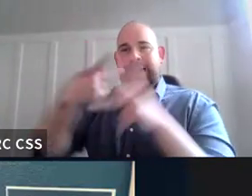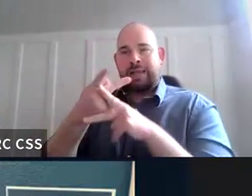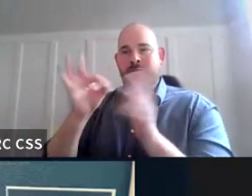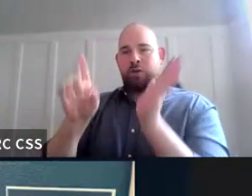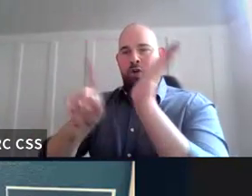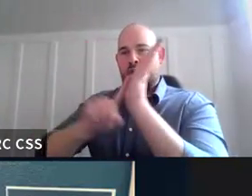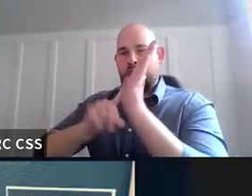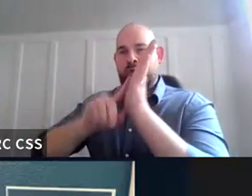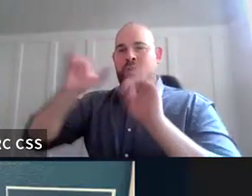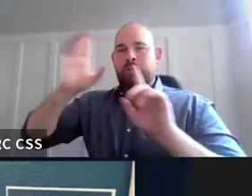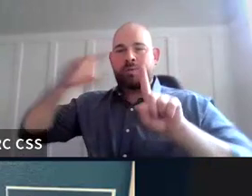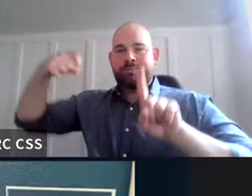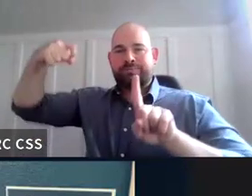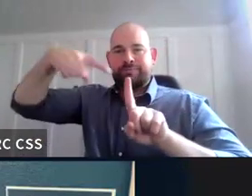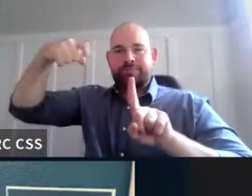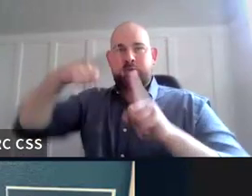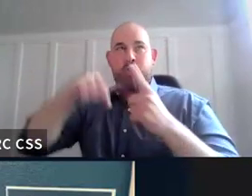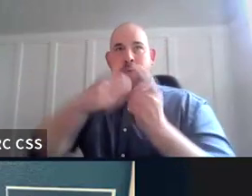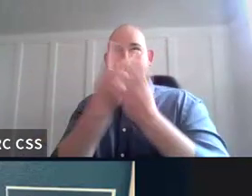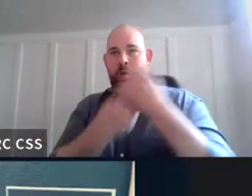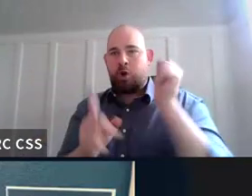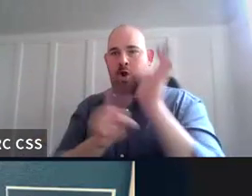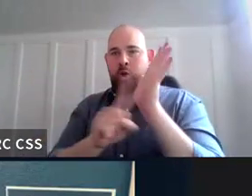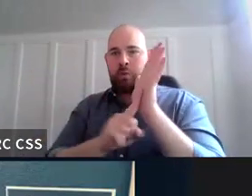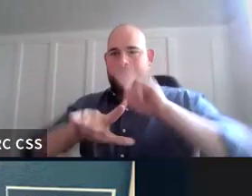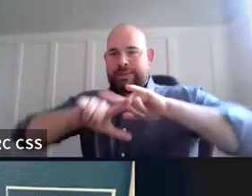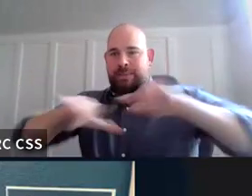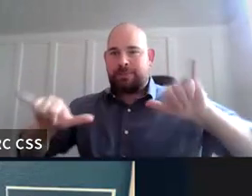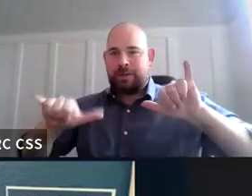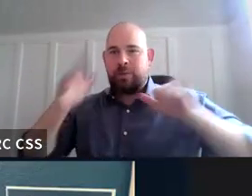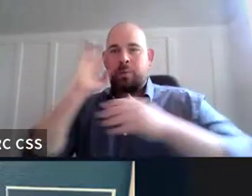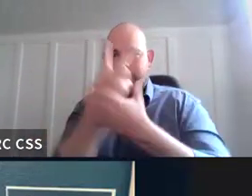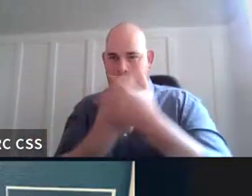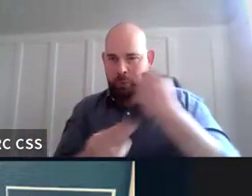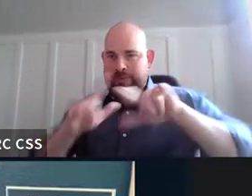at that top area, the alarm that they had up there,